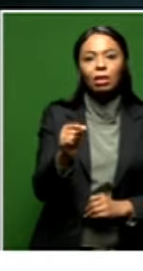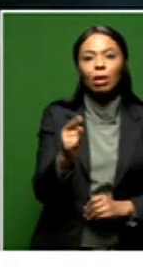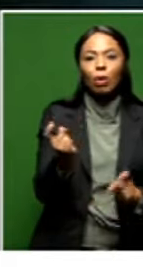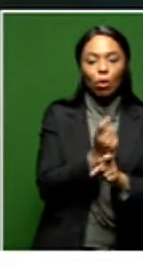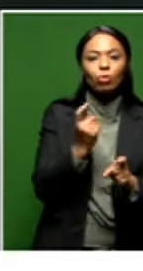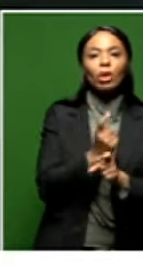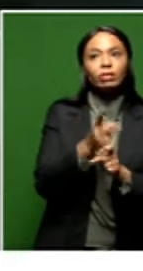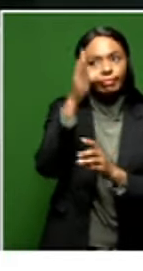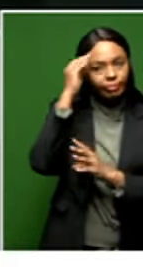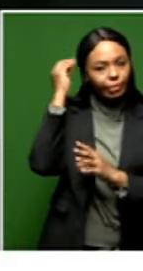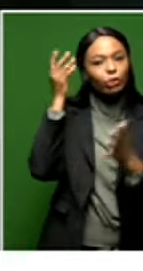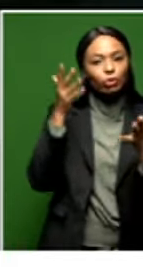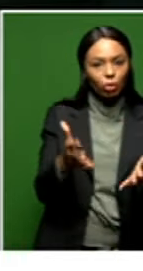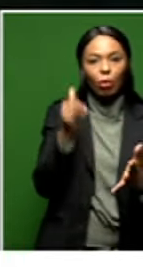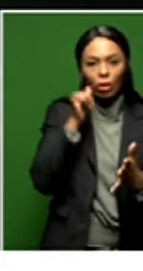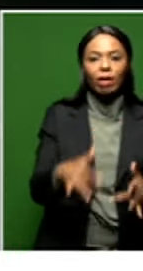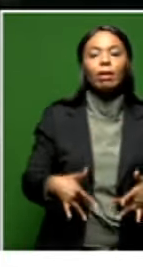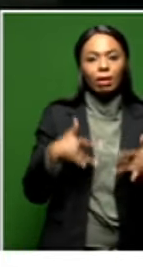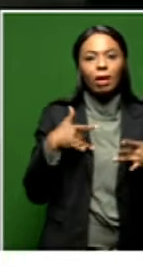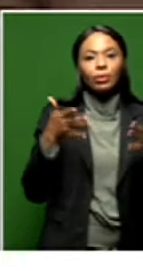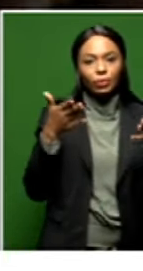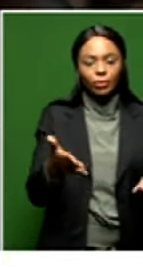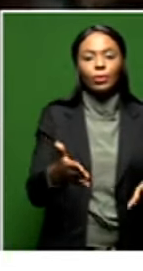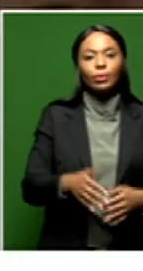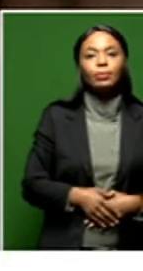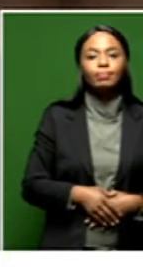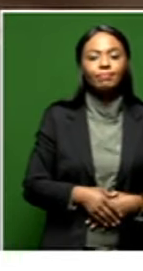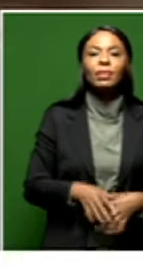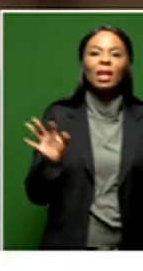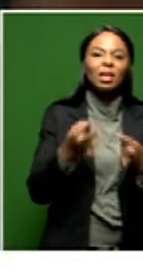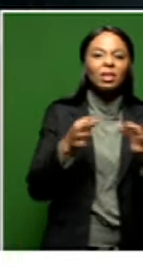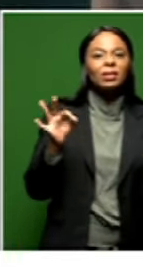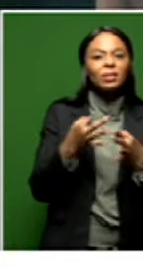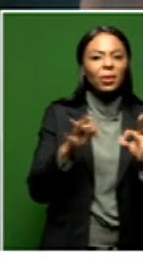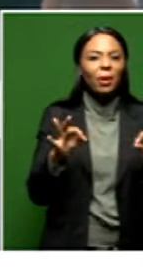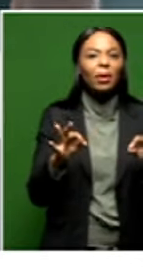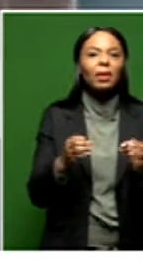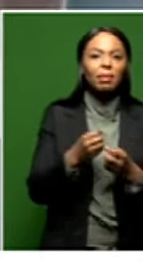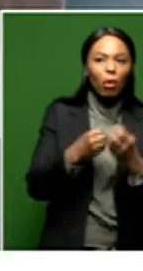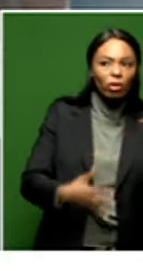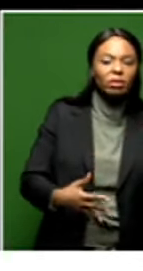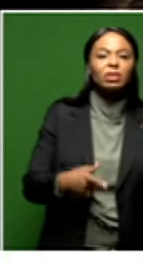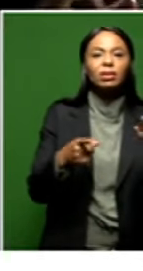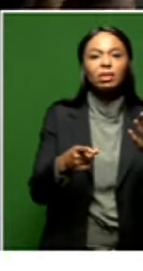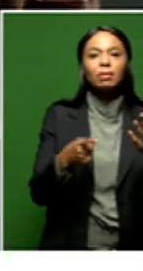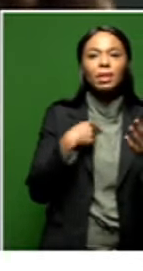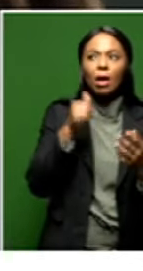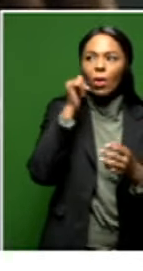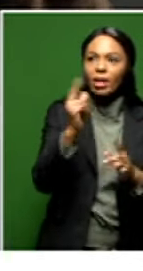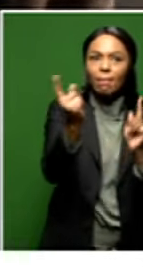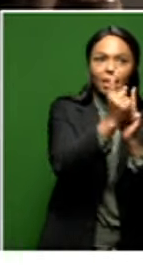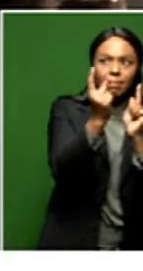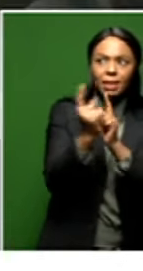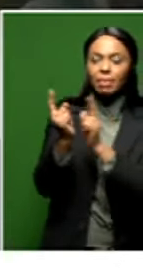empathy. And so, yeah, so the song just came about. I think the older I get, the more I realize that everyone I meet has a